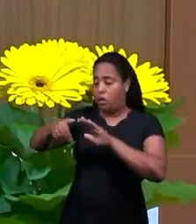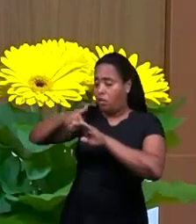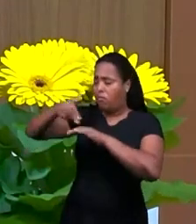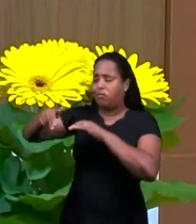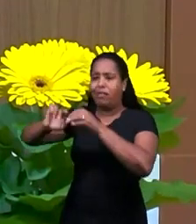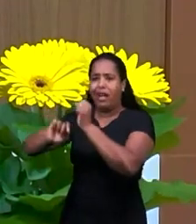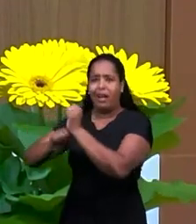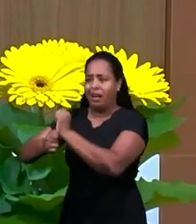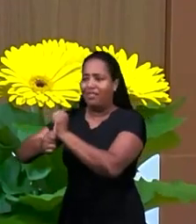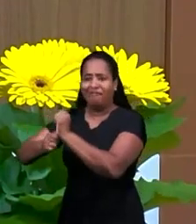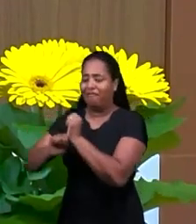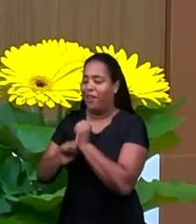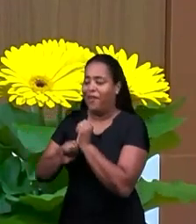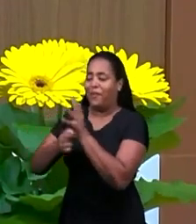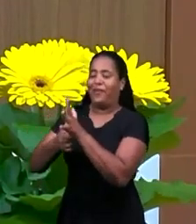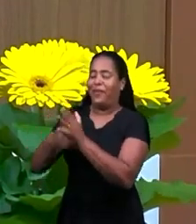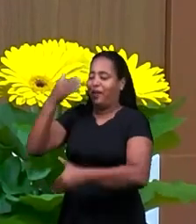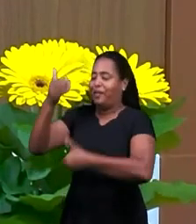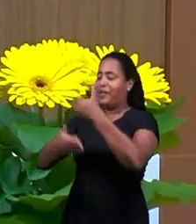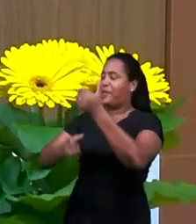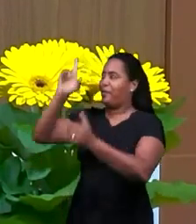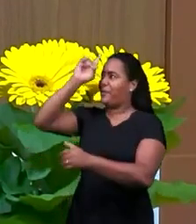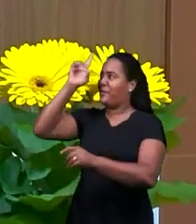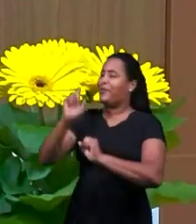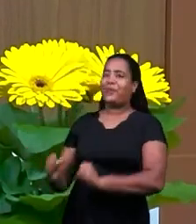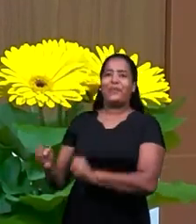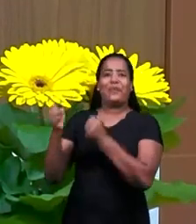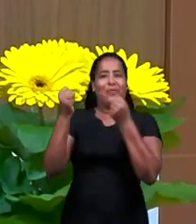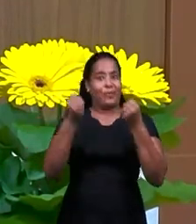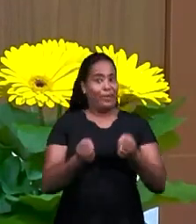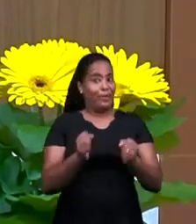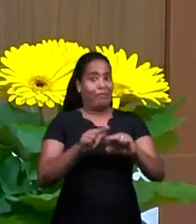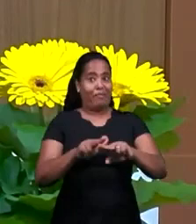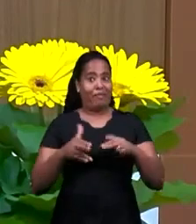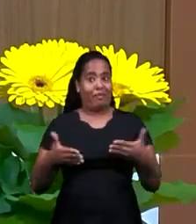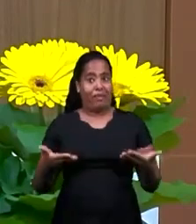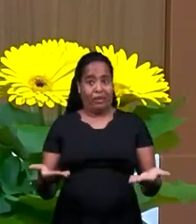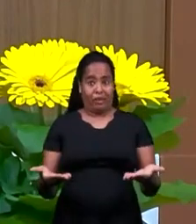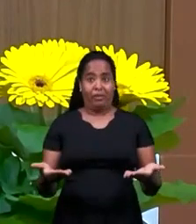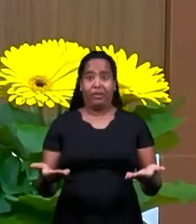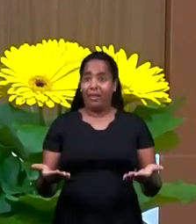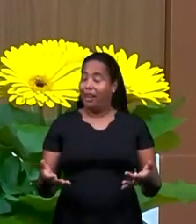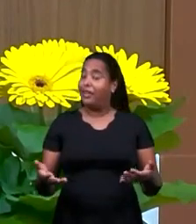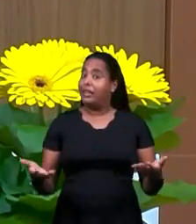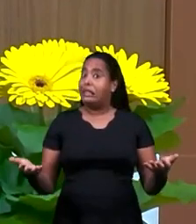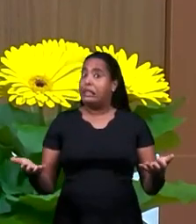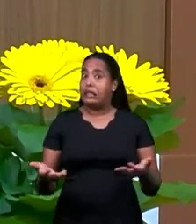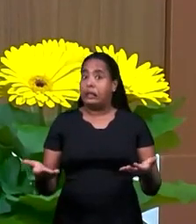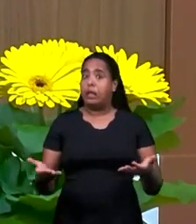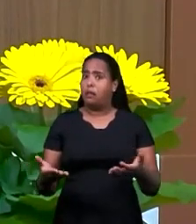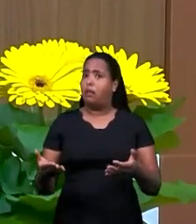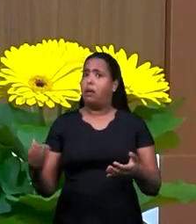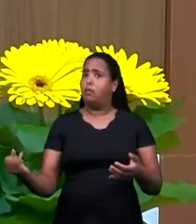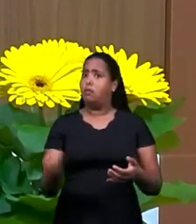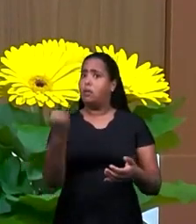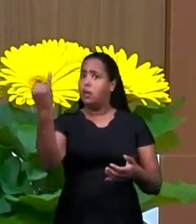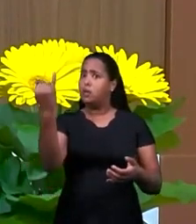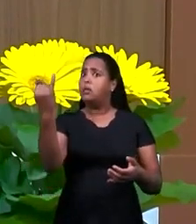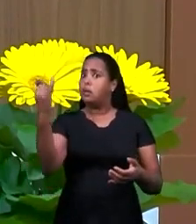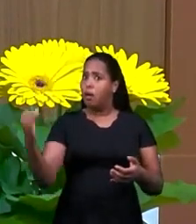no more secret. He is before the Almighty. And therefore, and this part is